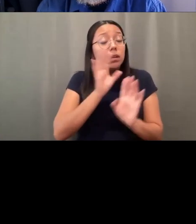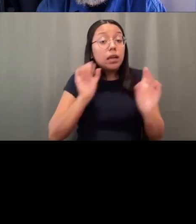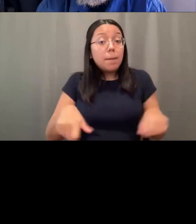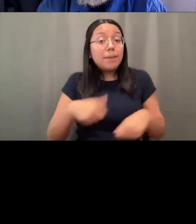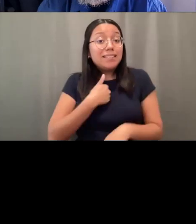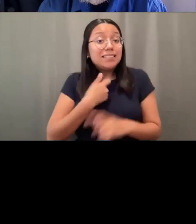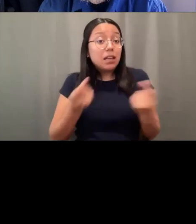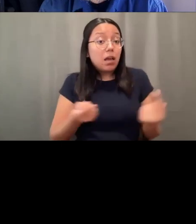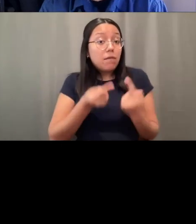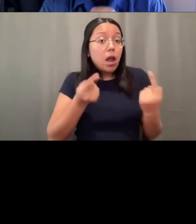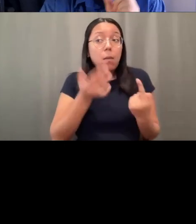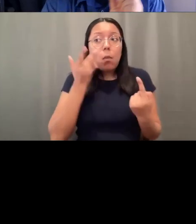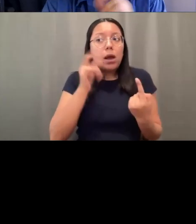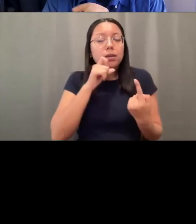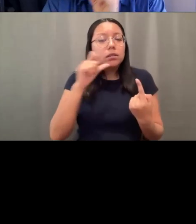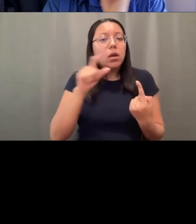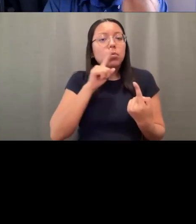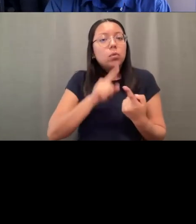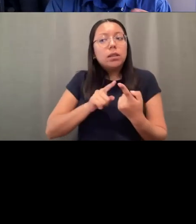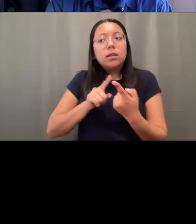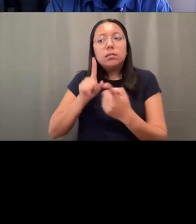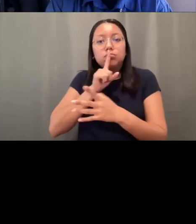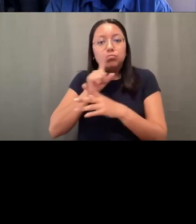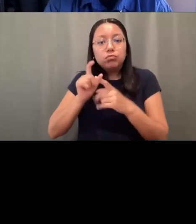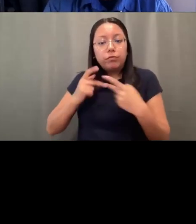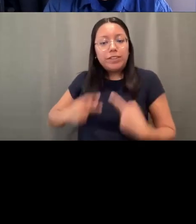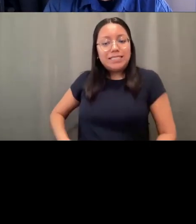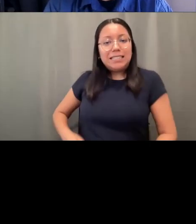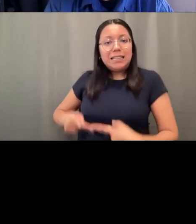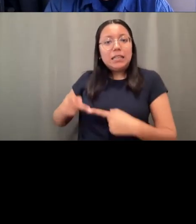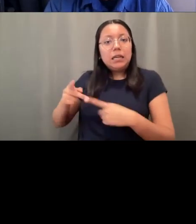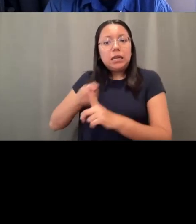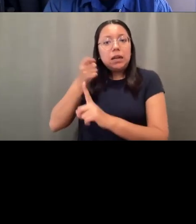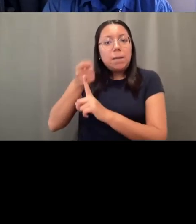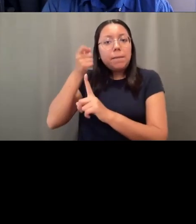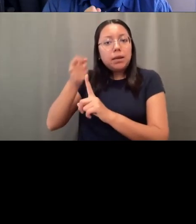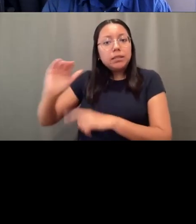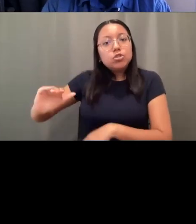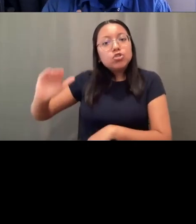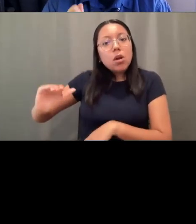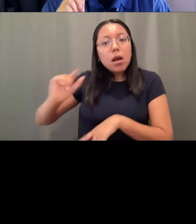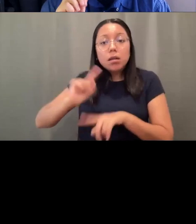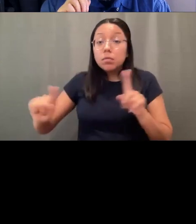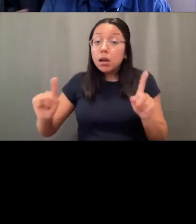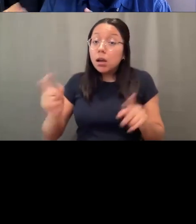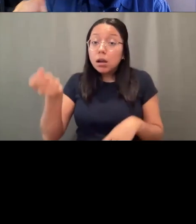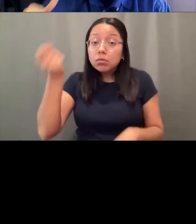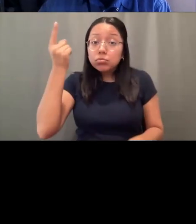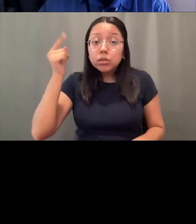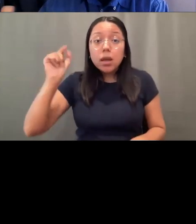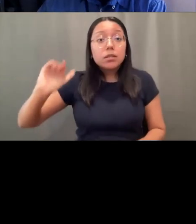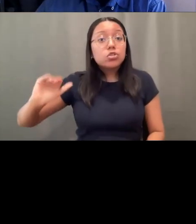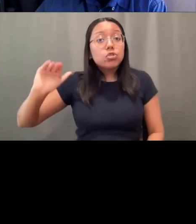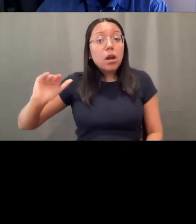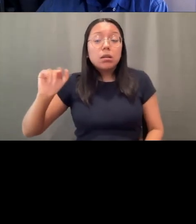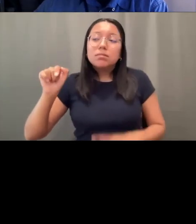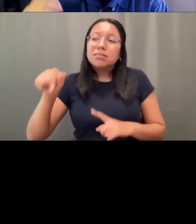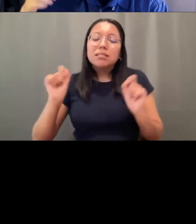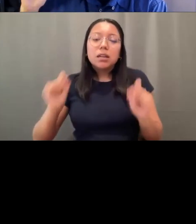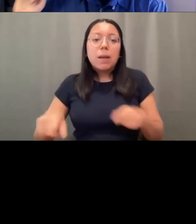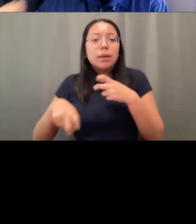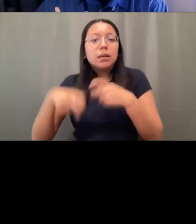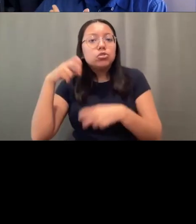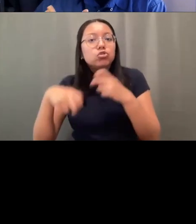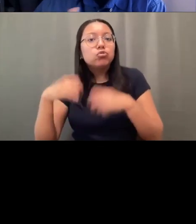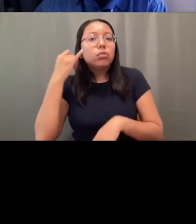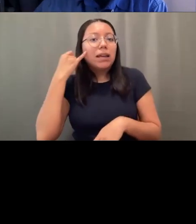or anybody else in their house. But it does become an issue for the child if that match flies off and doesn't hit the